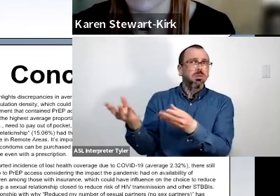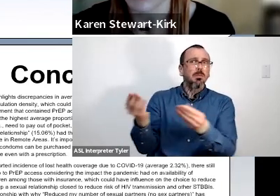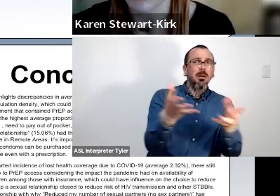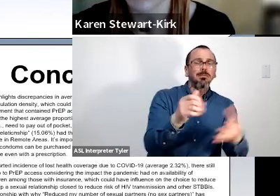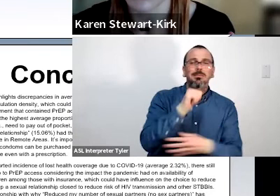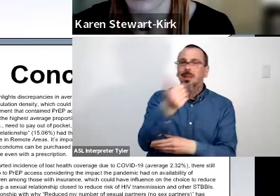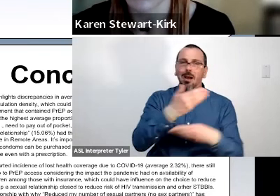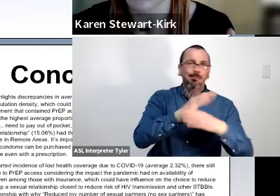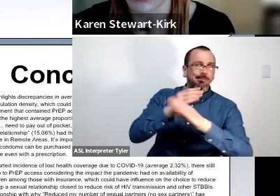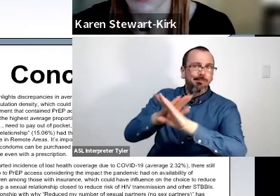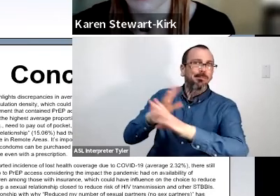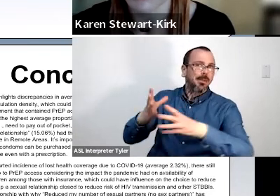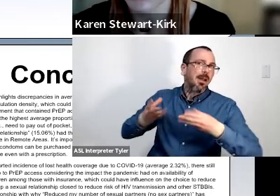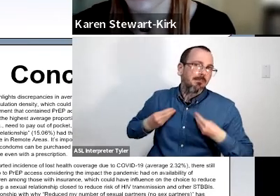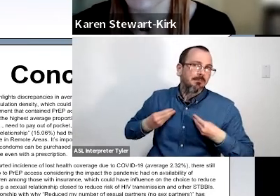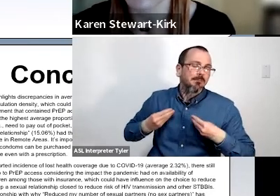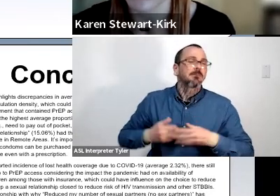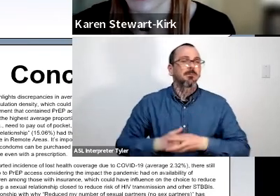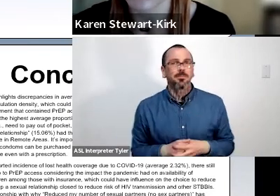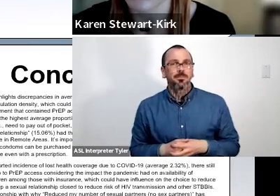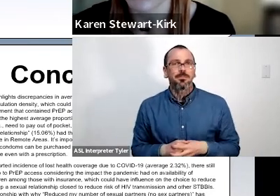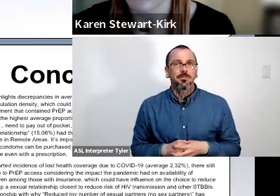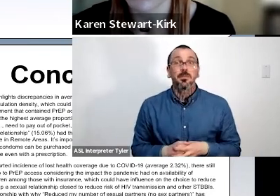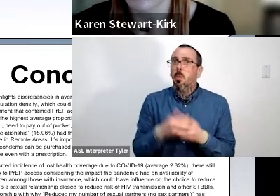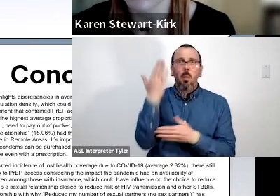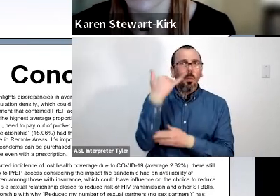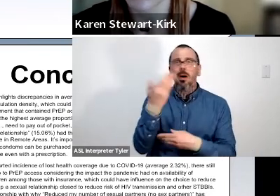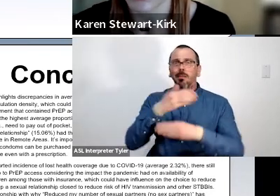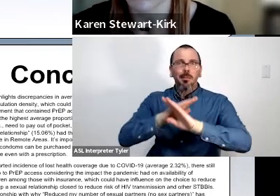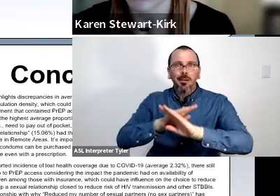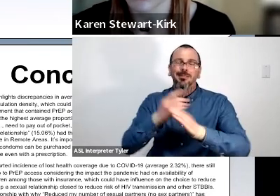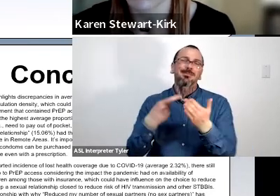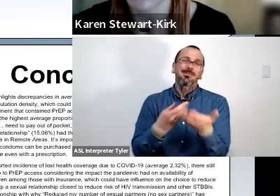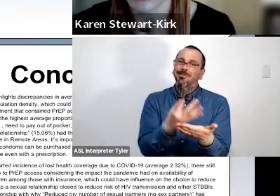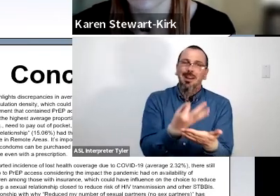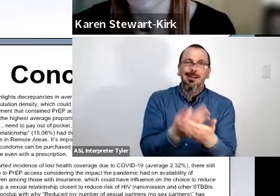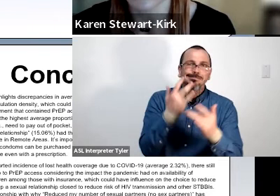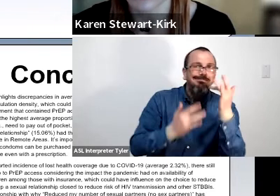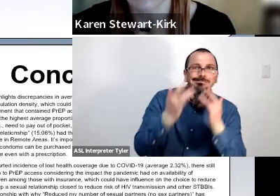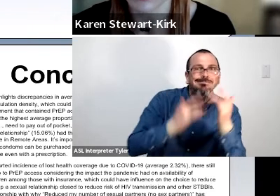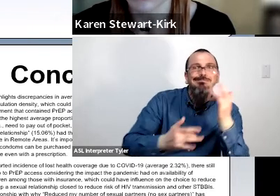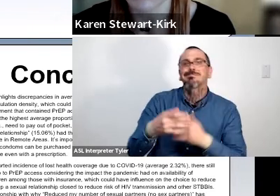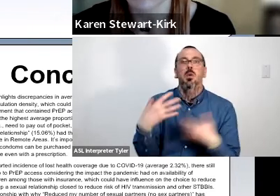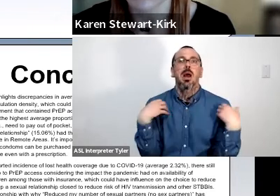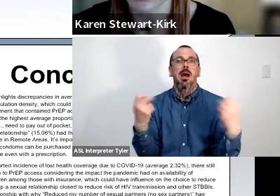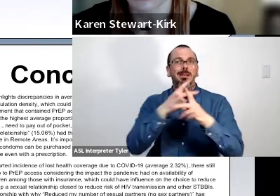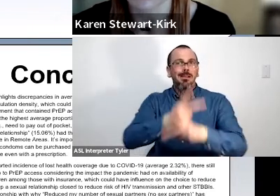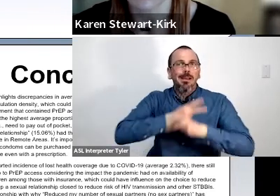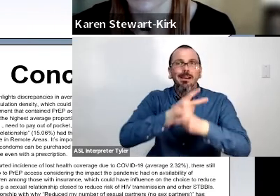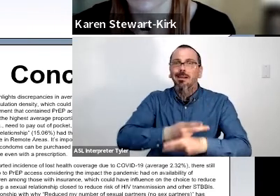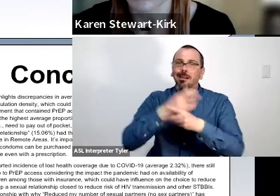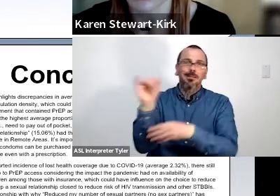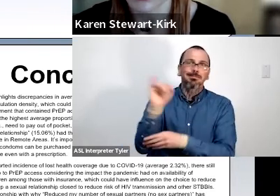perpetuate systemically inadequate PrEP access include financial constraints, such as limited healthcare coverage, burden of travel, and insufficient